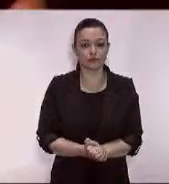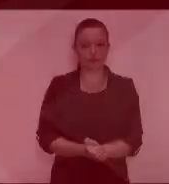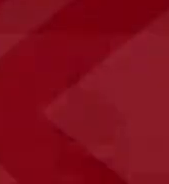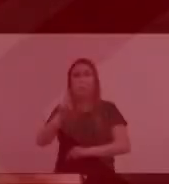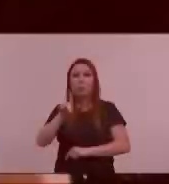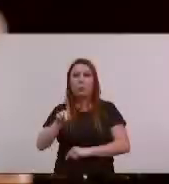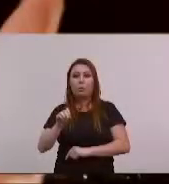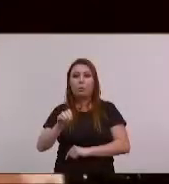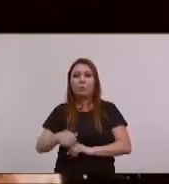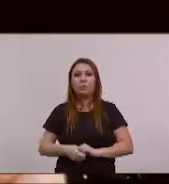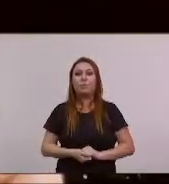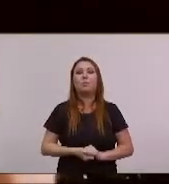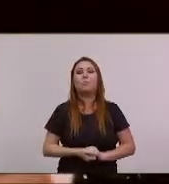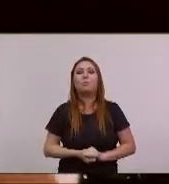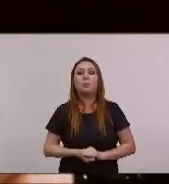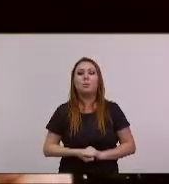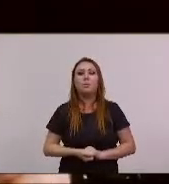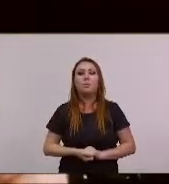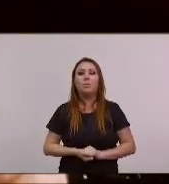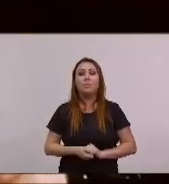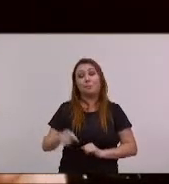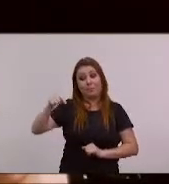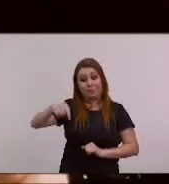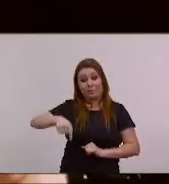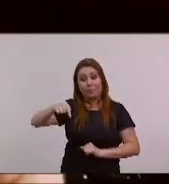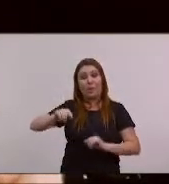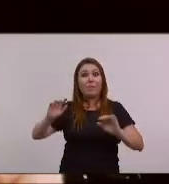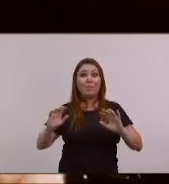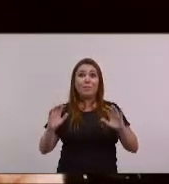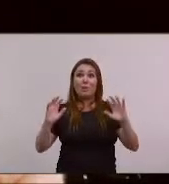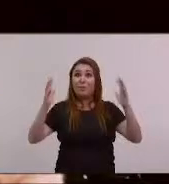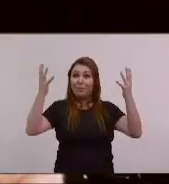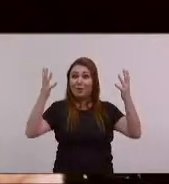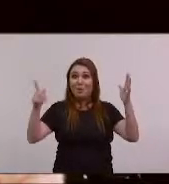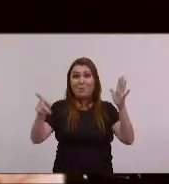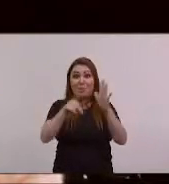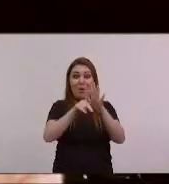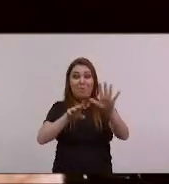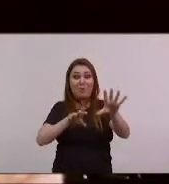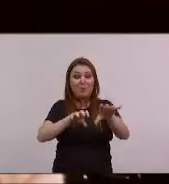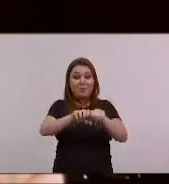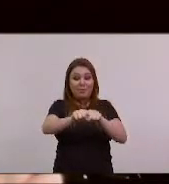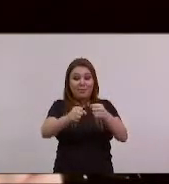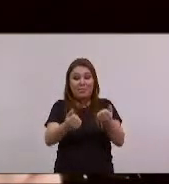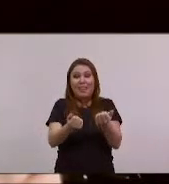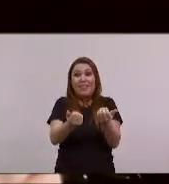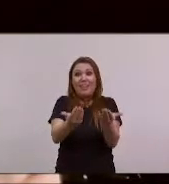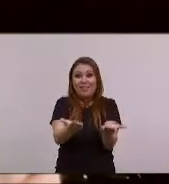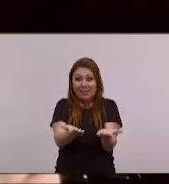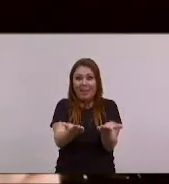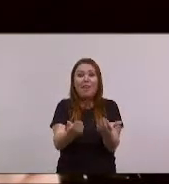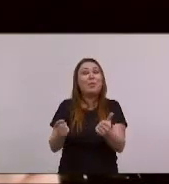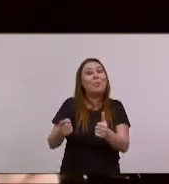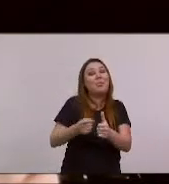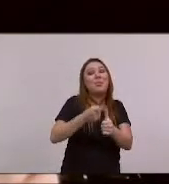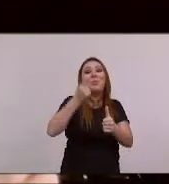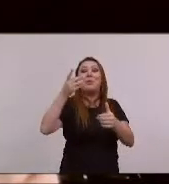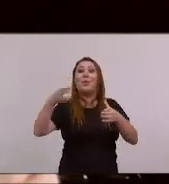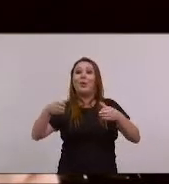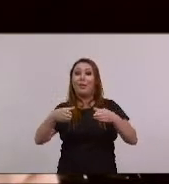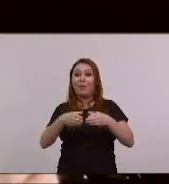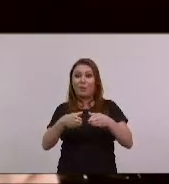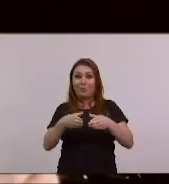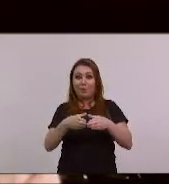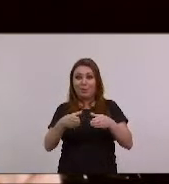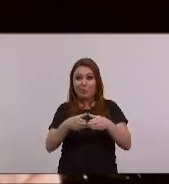Antônio Peru. Neste evento de certificação da primeira turma de alunos